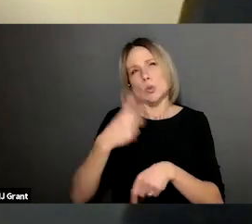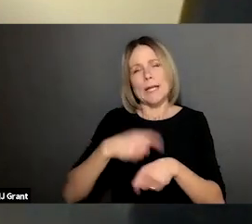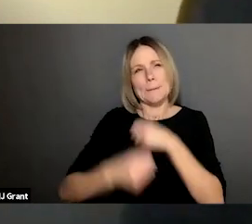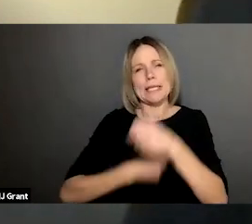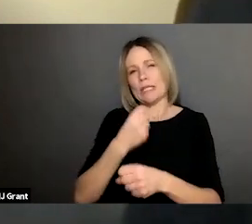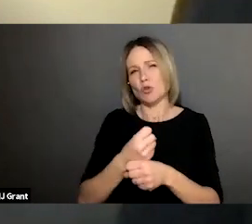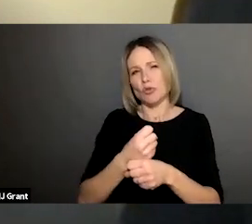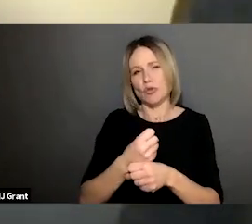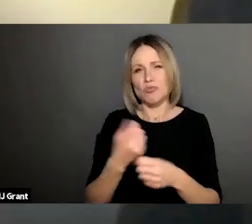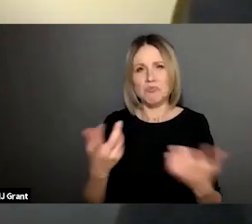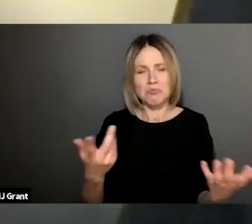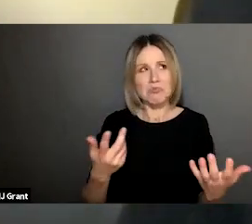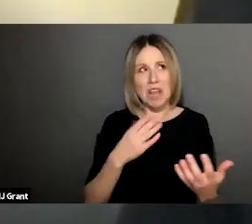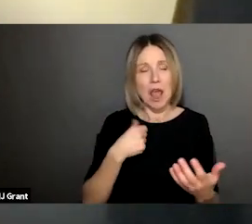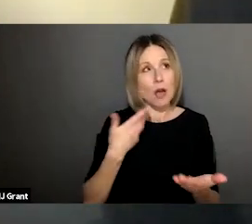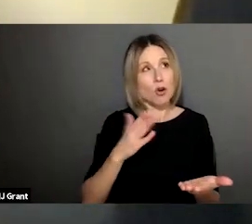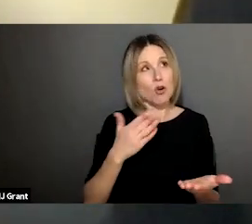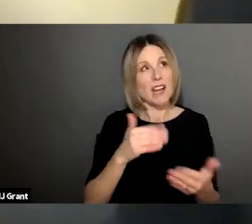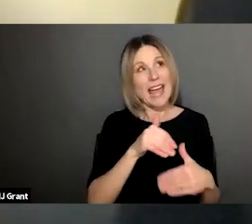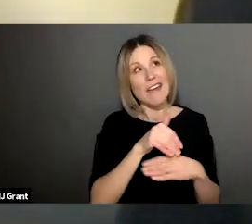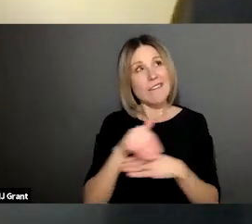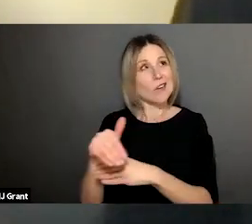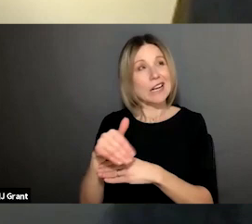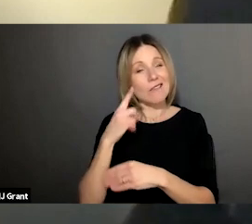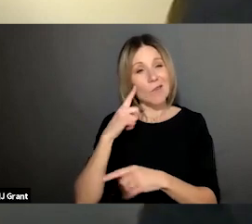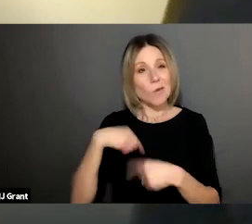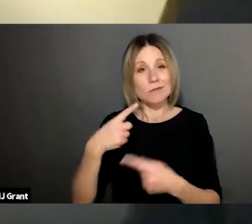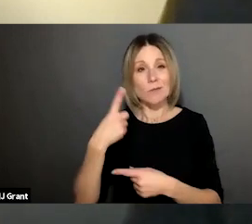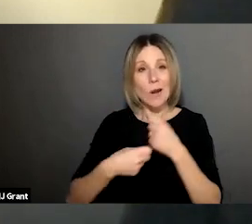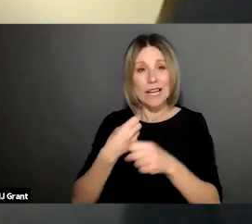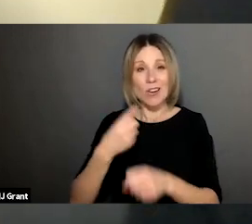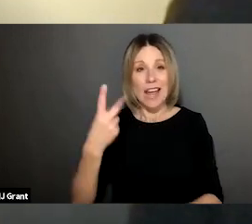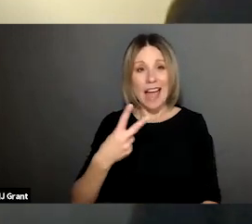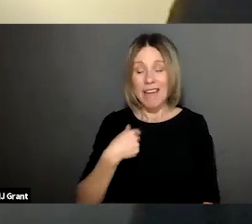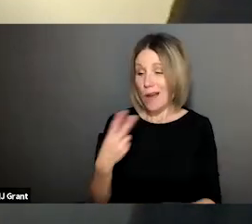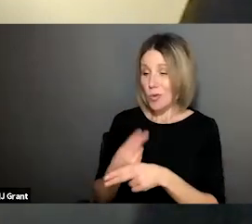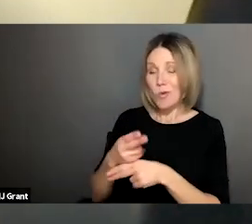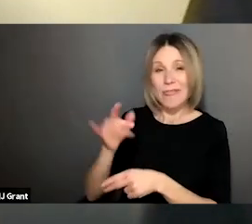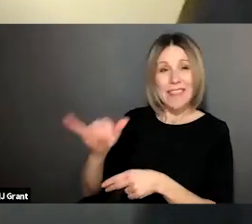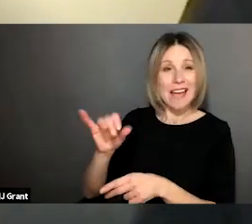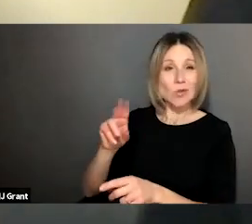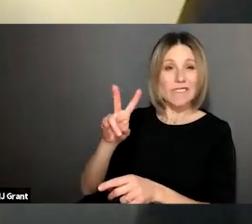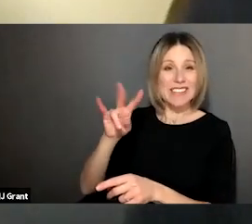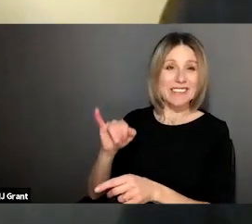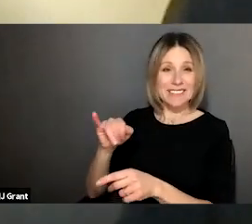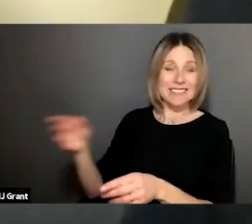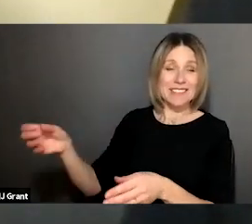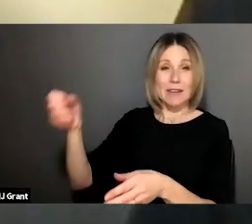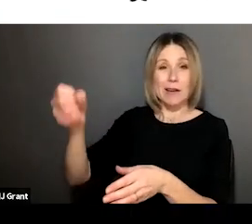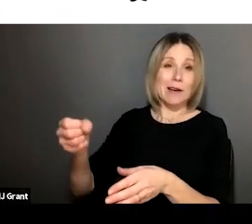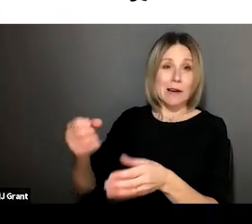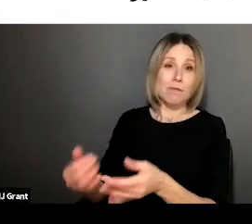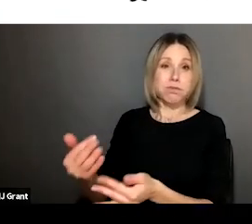I have cooked every night for a year and a half. And right. I use the sous vide machine twice. So take your answer from